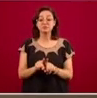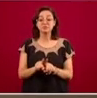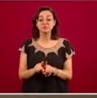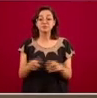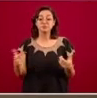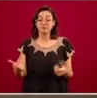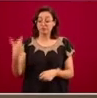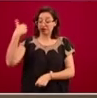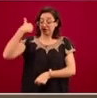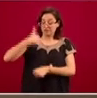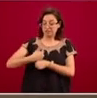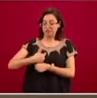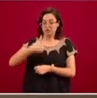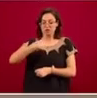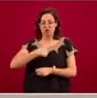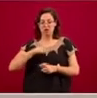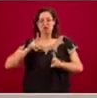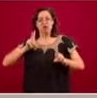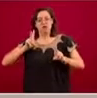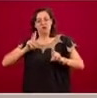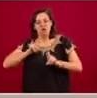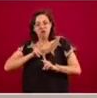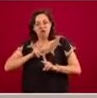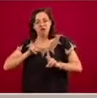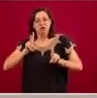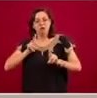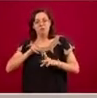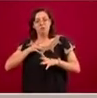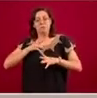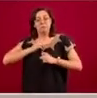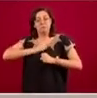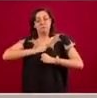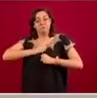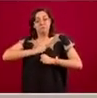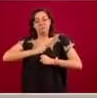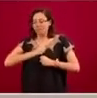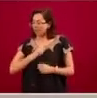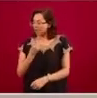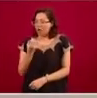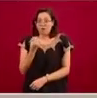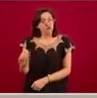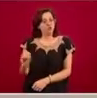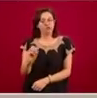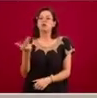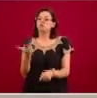proper diagnosis. And also, remember,